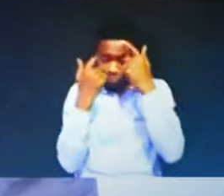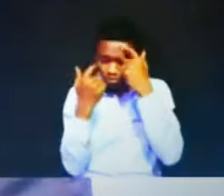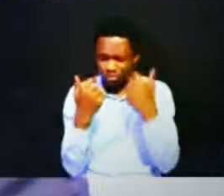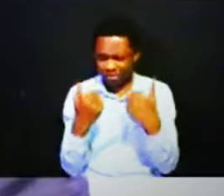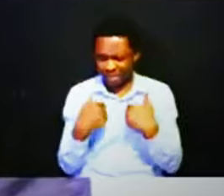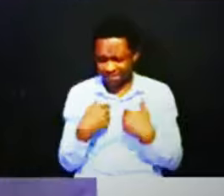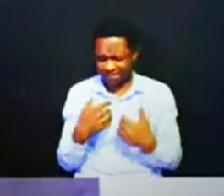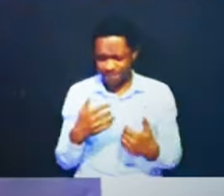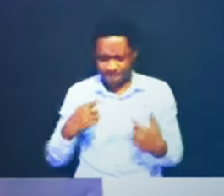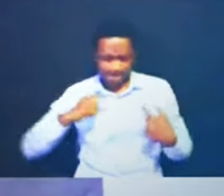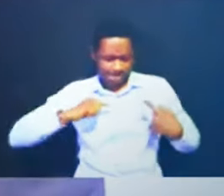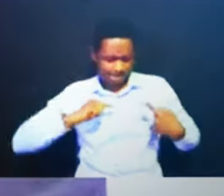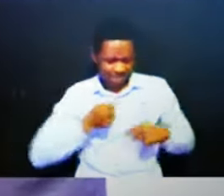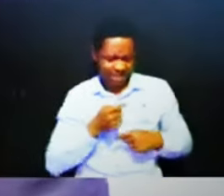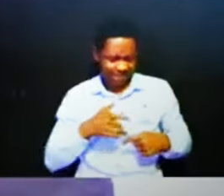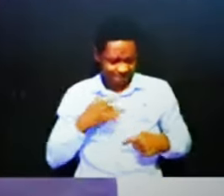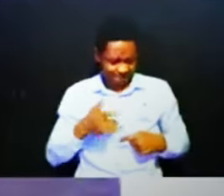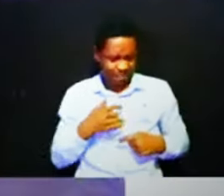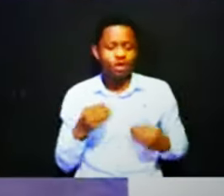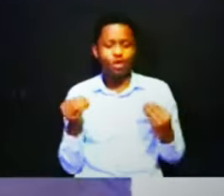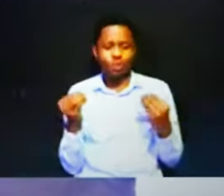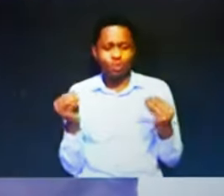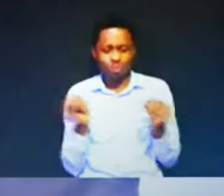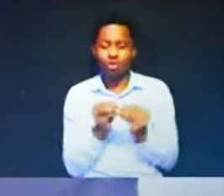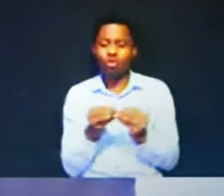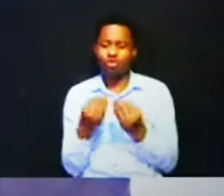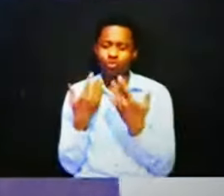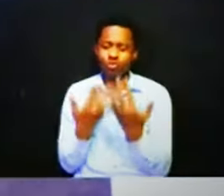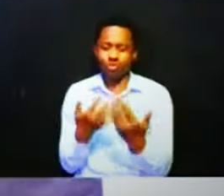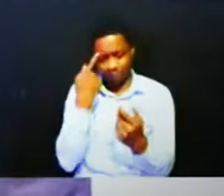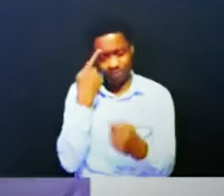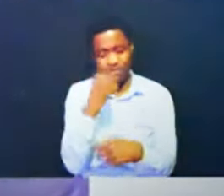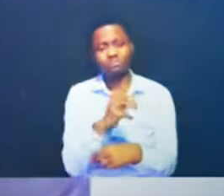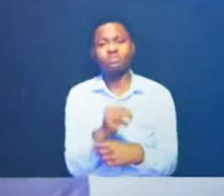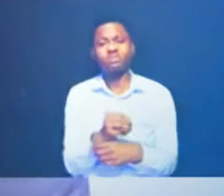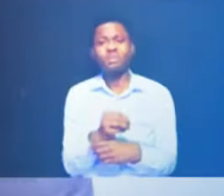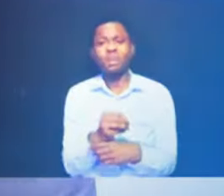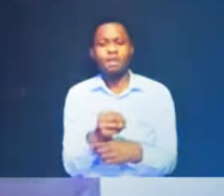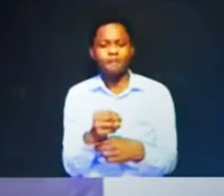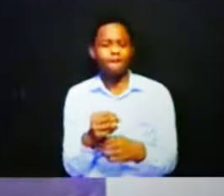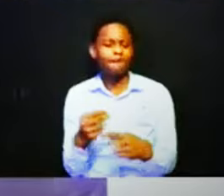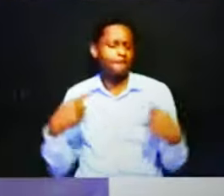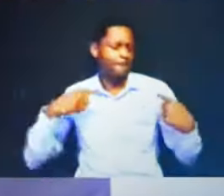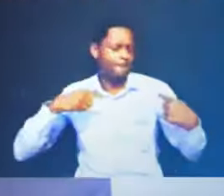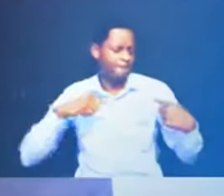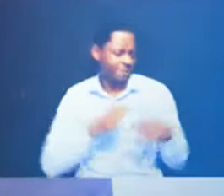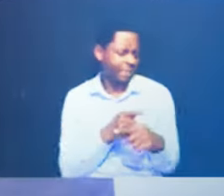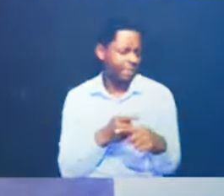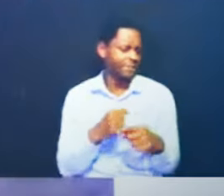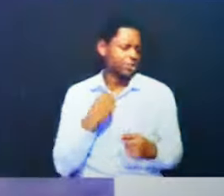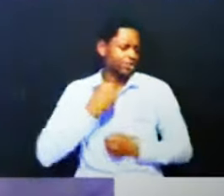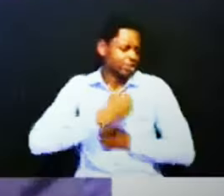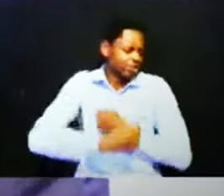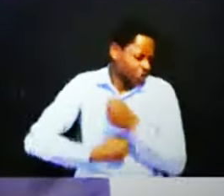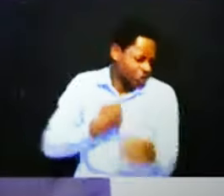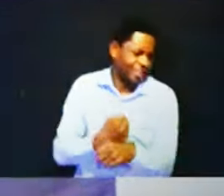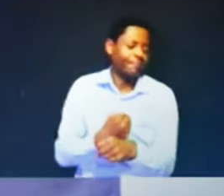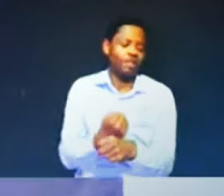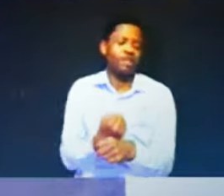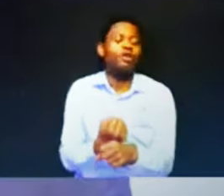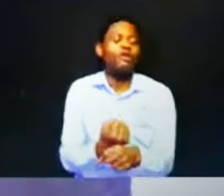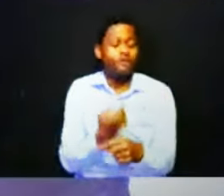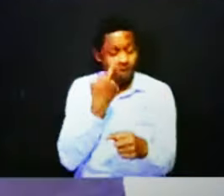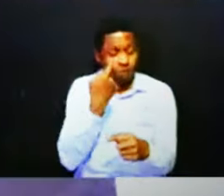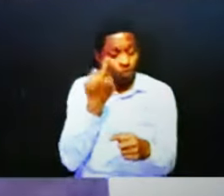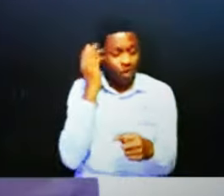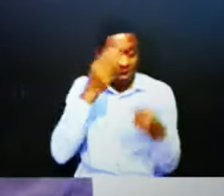And your how ni yao any amani hunu bebre e twen wo. Now affliction is waiting for such people. Nuama ebe edi yao bebre won